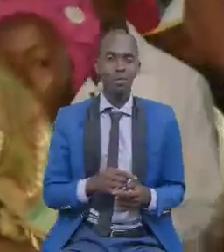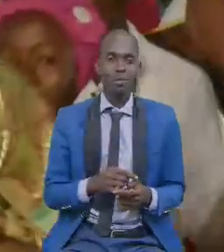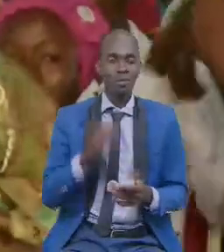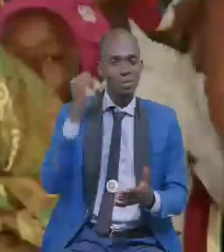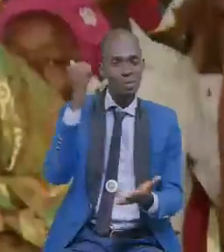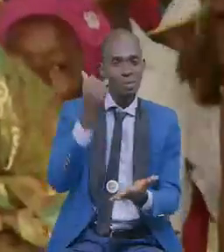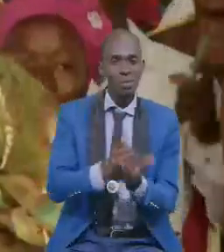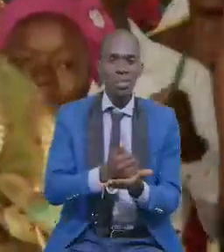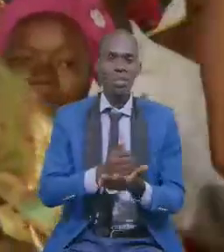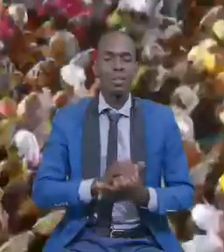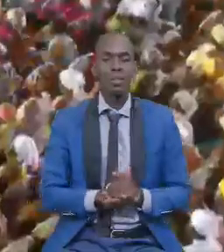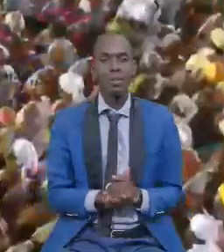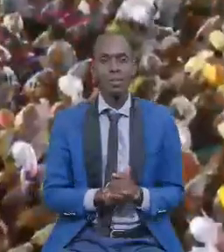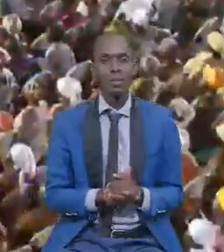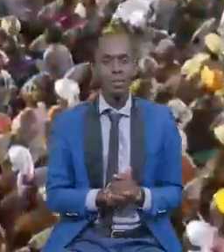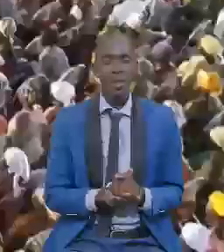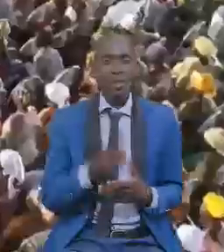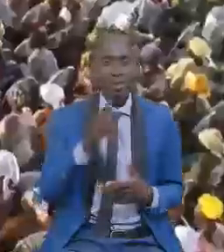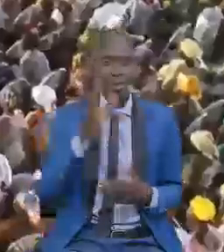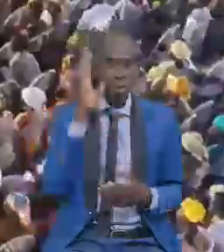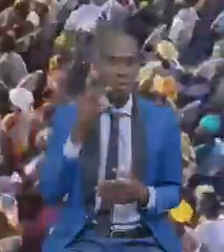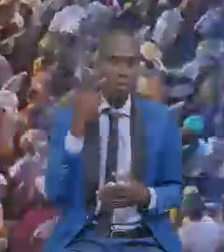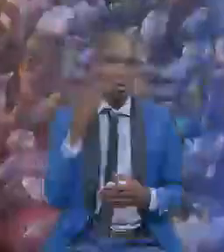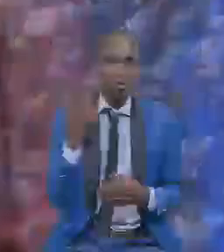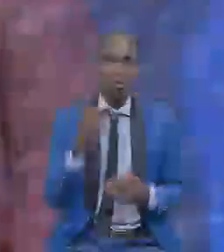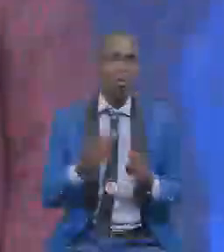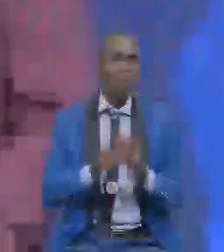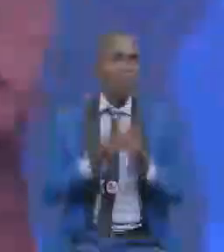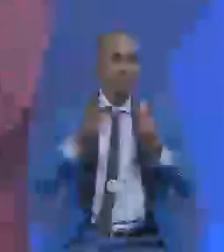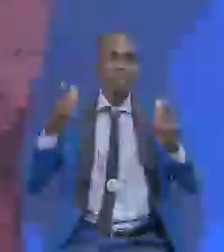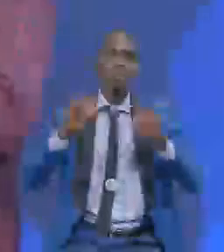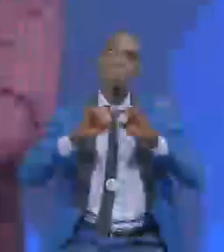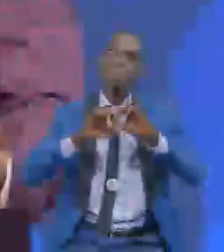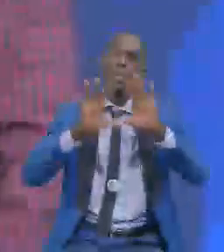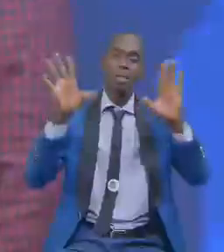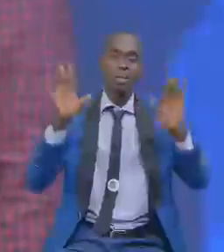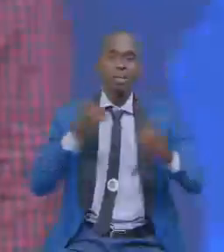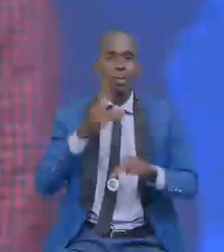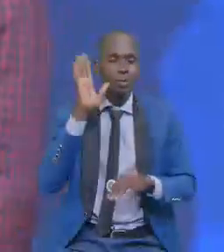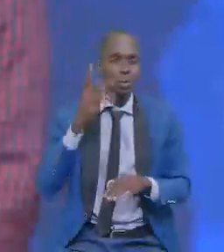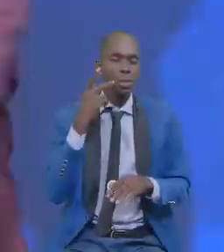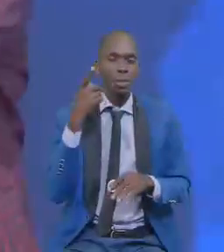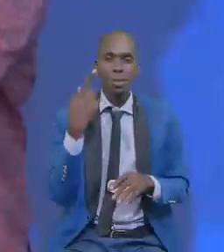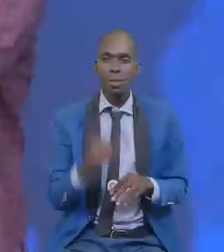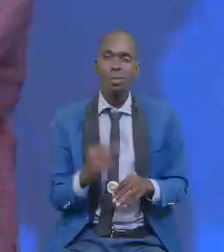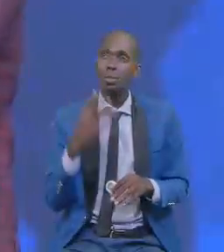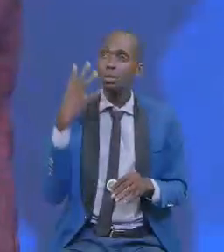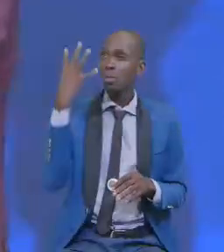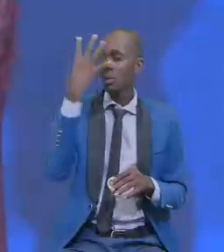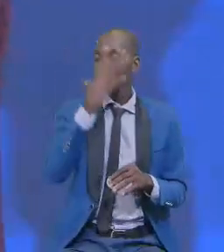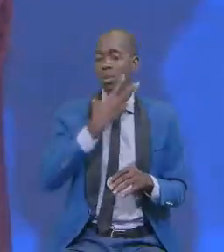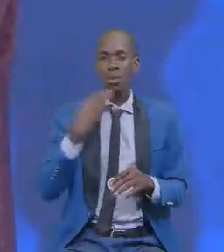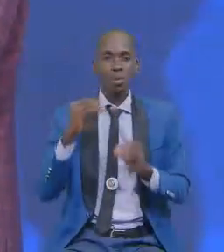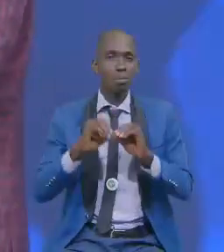Amen. You will see the great light. You see the glorious light. You will see